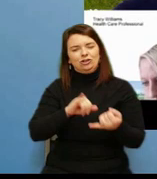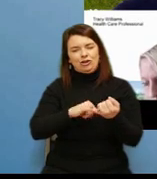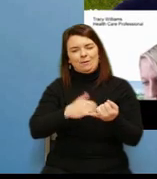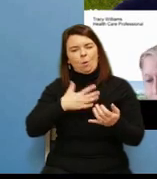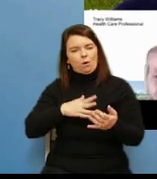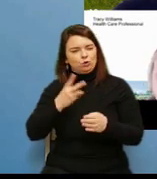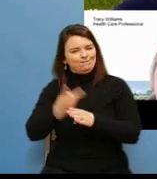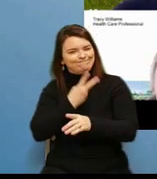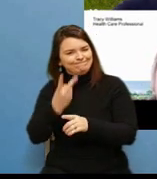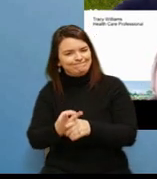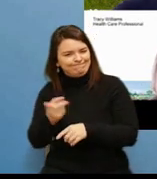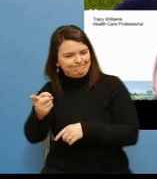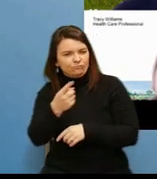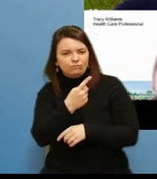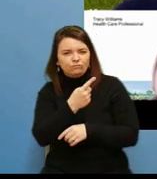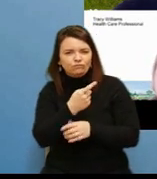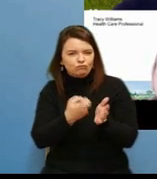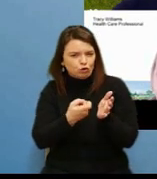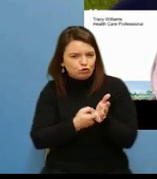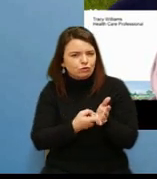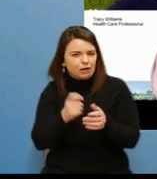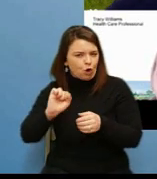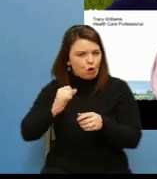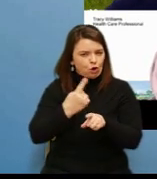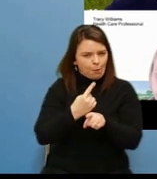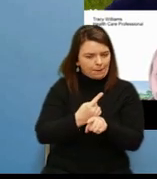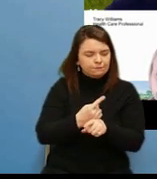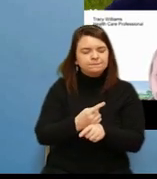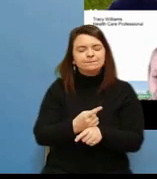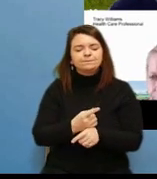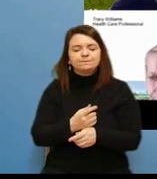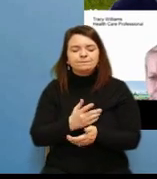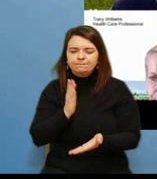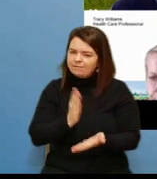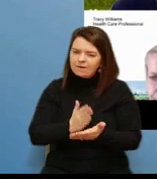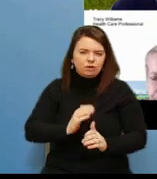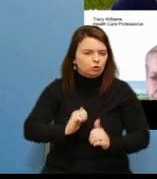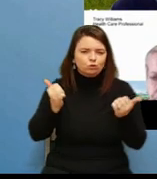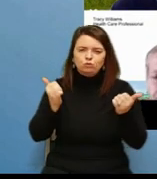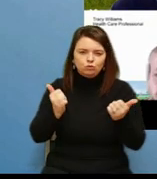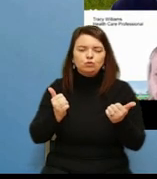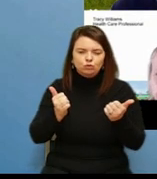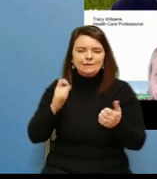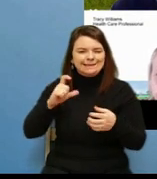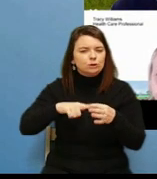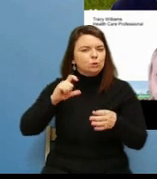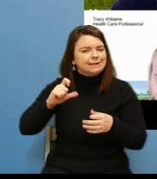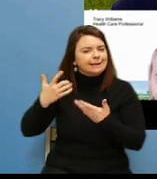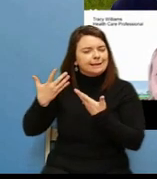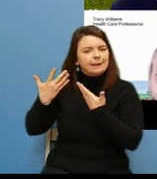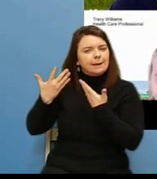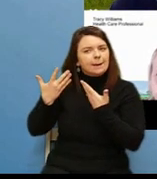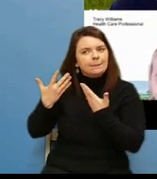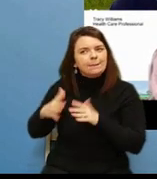Rosemary. Shepherd. I just wanted to echo Rosemary's observations and comment, and it's